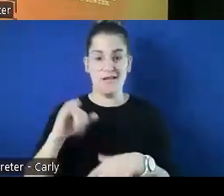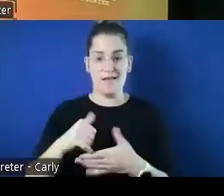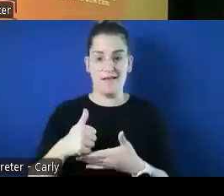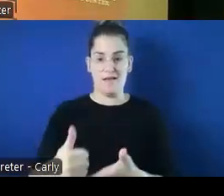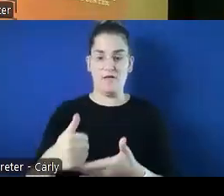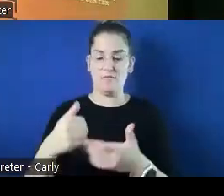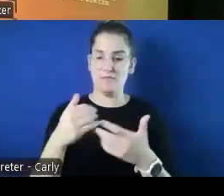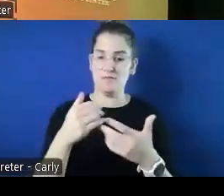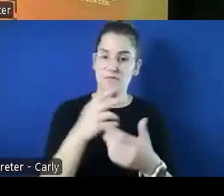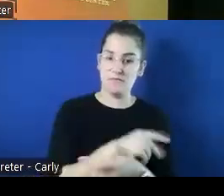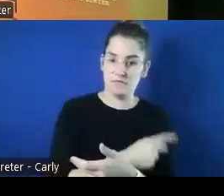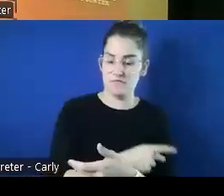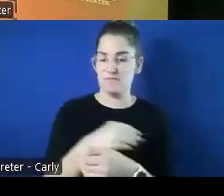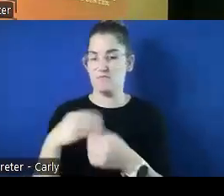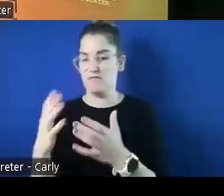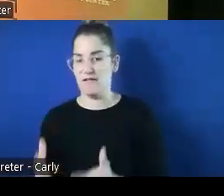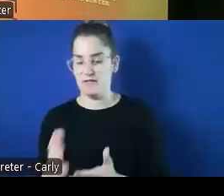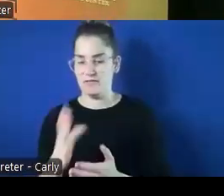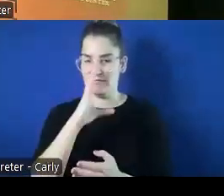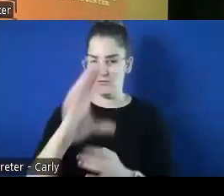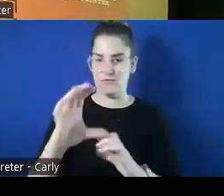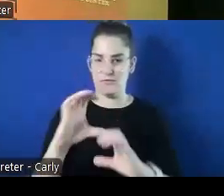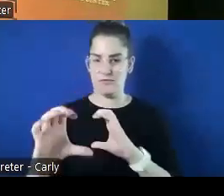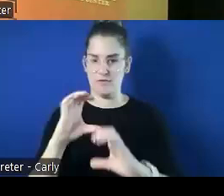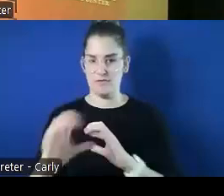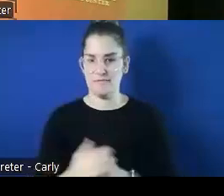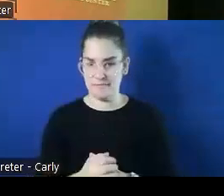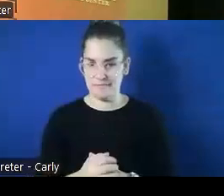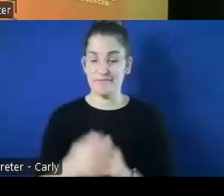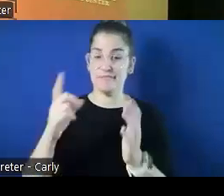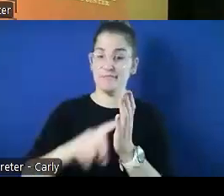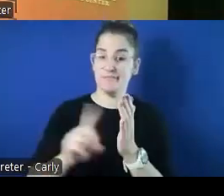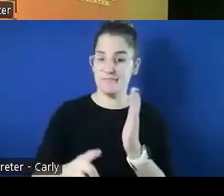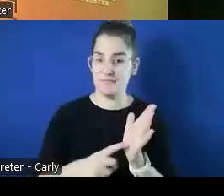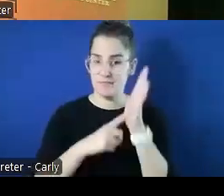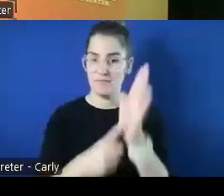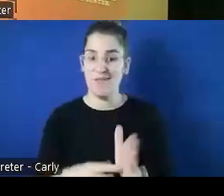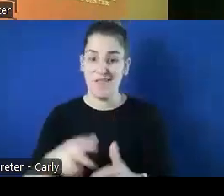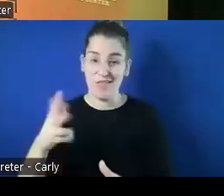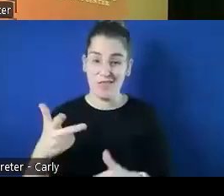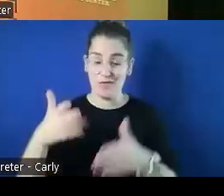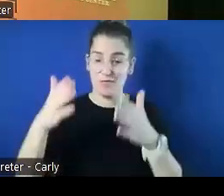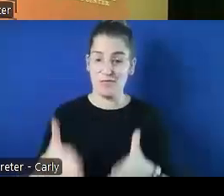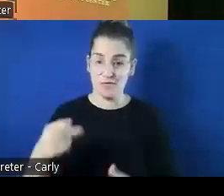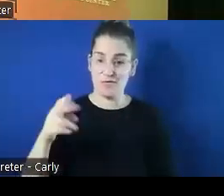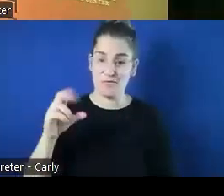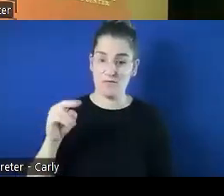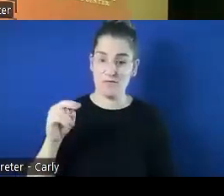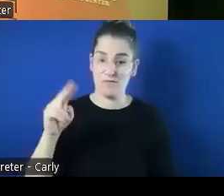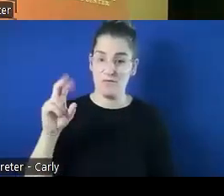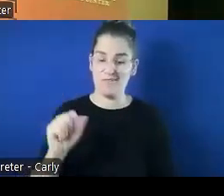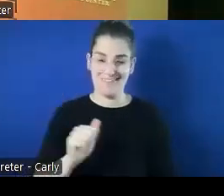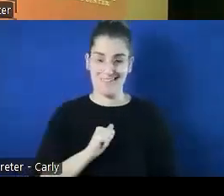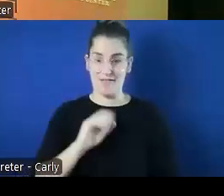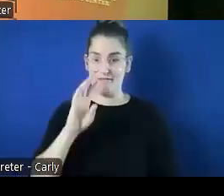and providers build rapport through direct communication. Research shows that the use of third-person pronouns in self-talk lowers